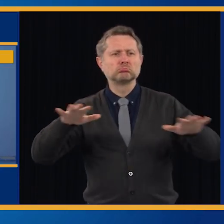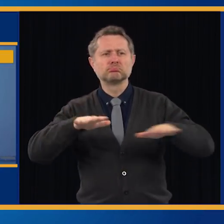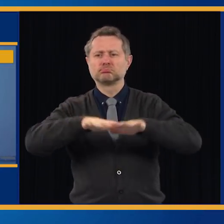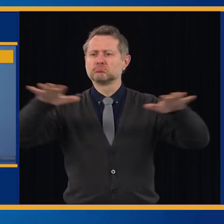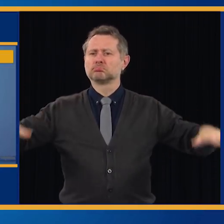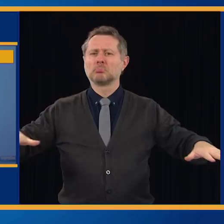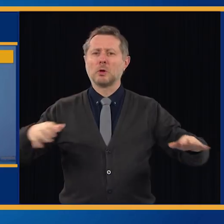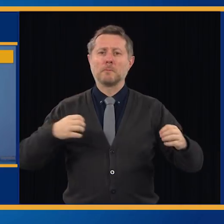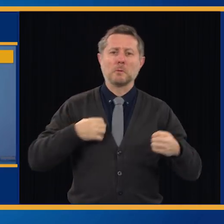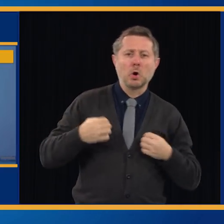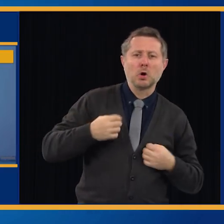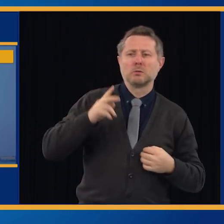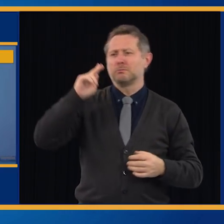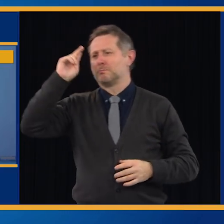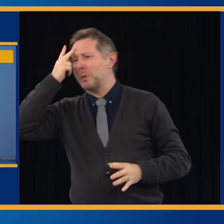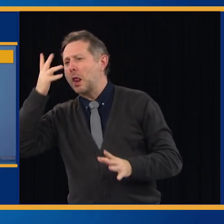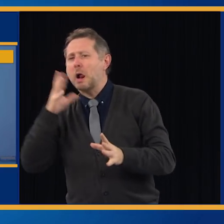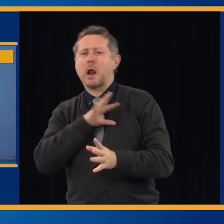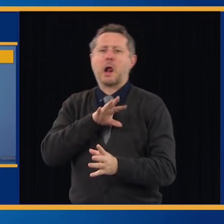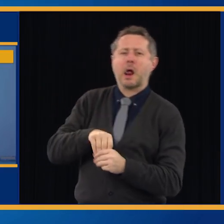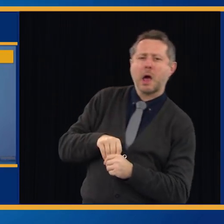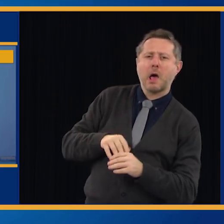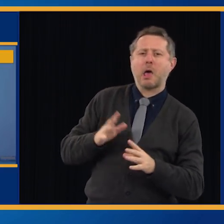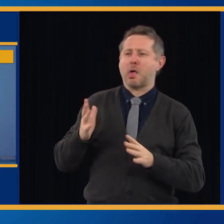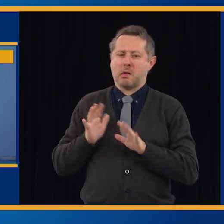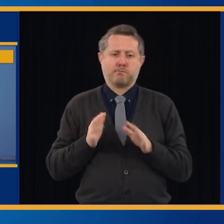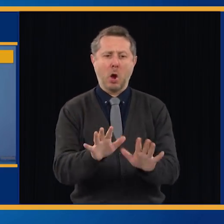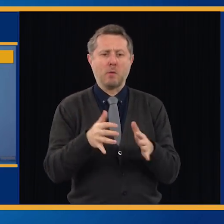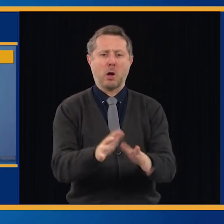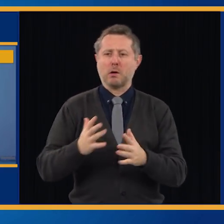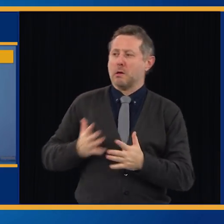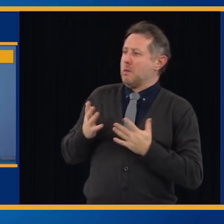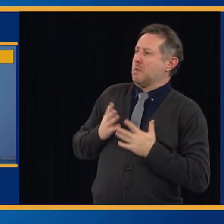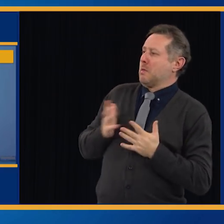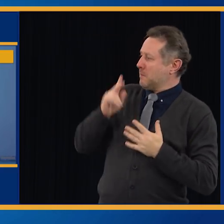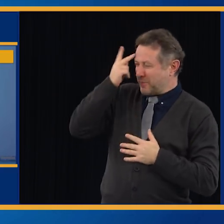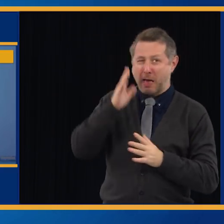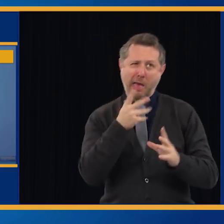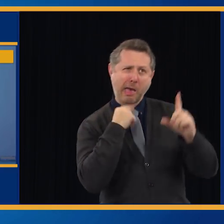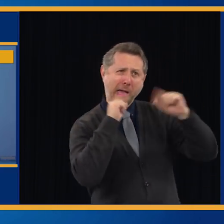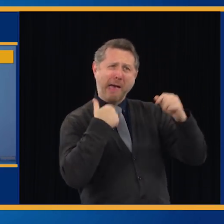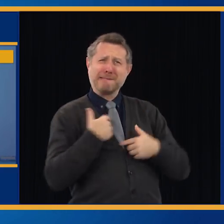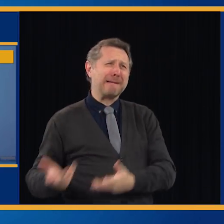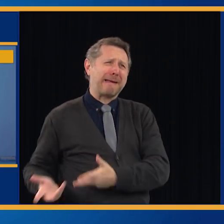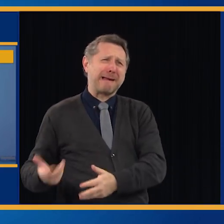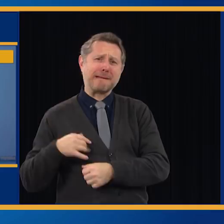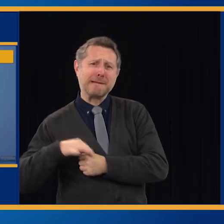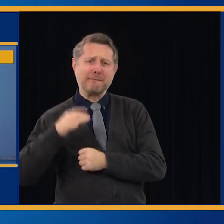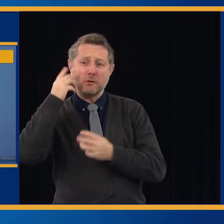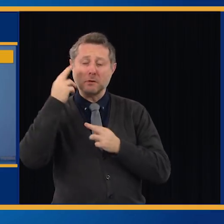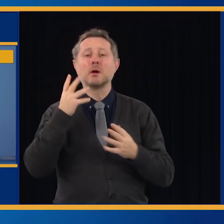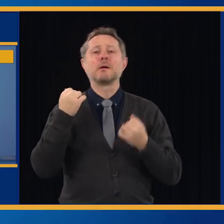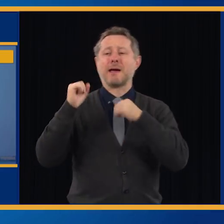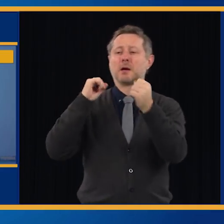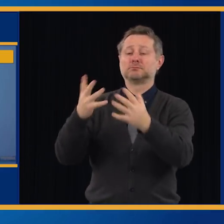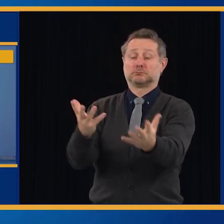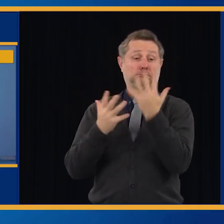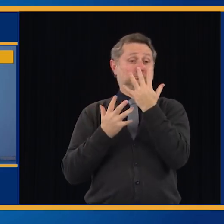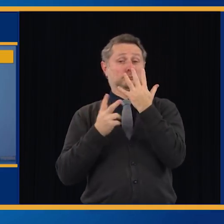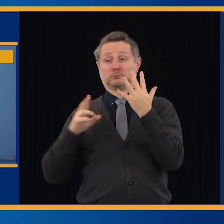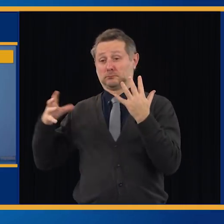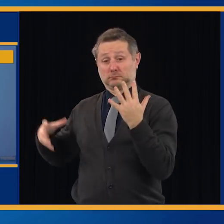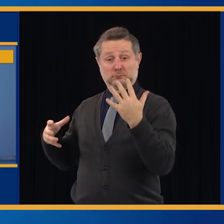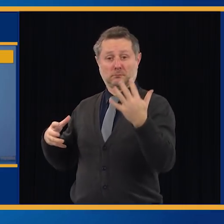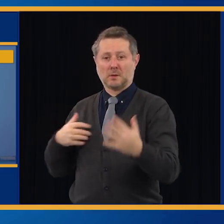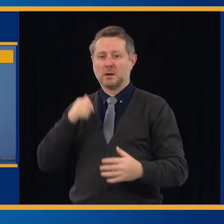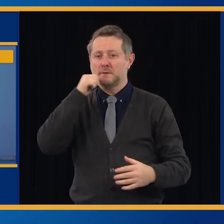don't get pushed politically into a situation. Protesters are in front of the Capitol, we better